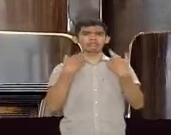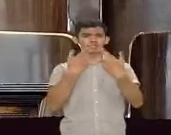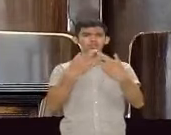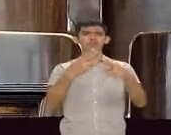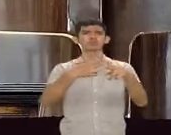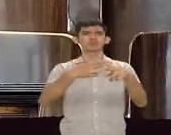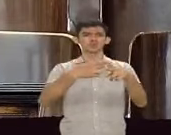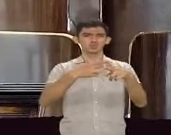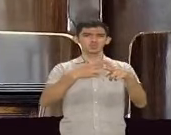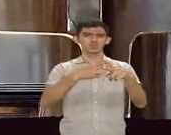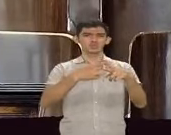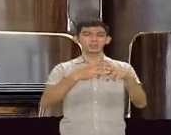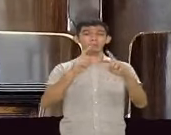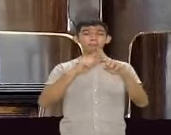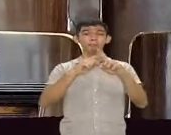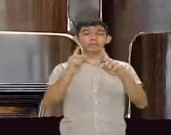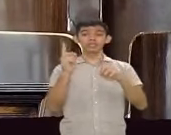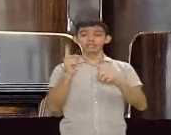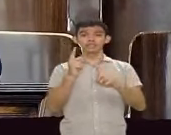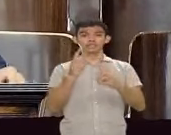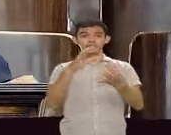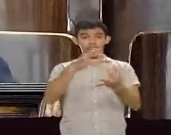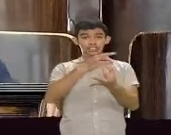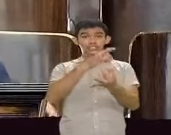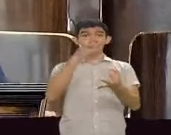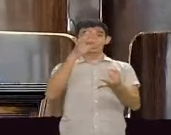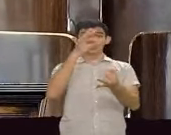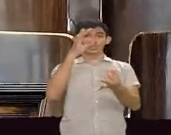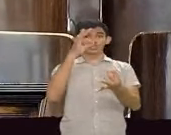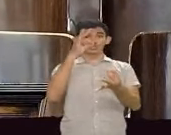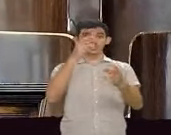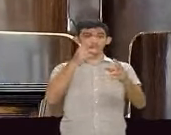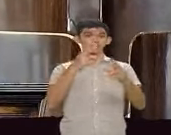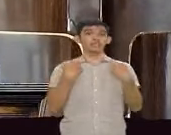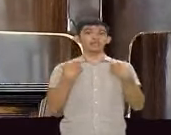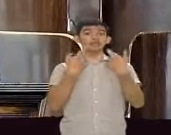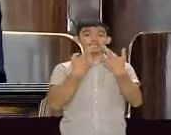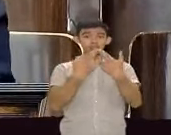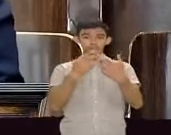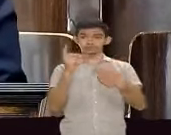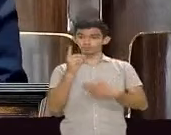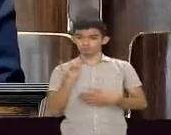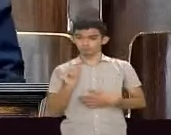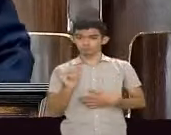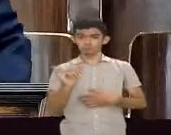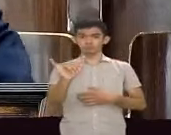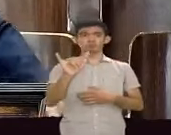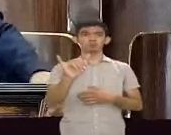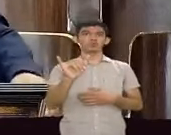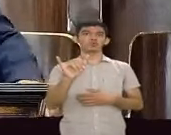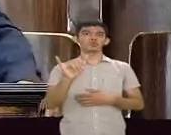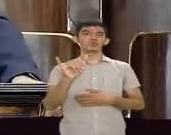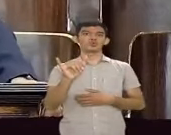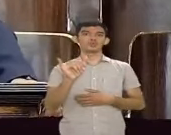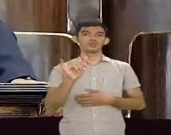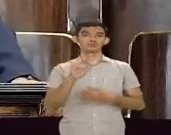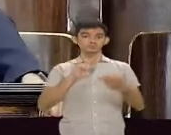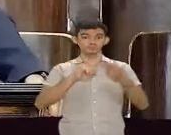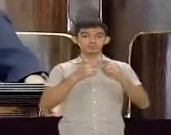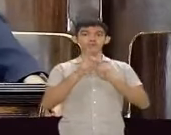temporal. But spiritual relationships are eternal. Notice letter A, the spiritual lineage of